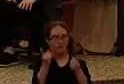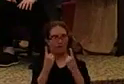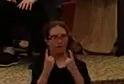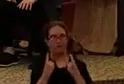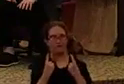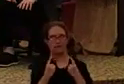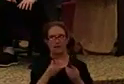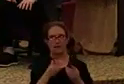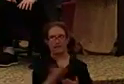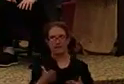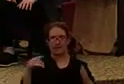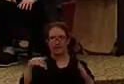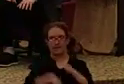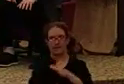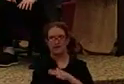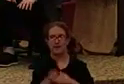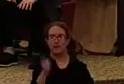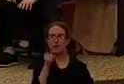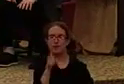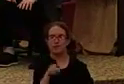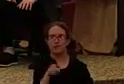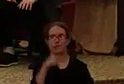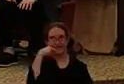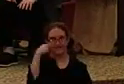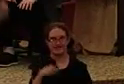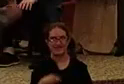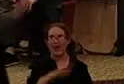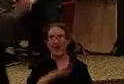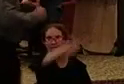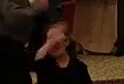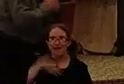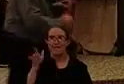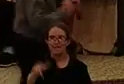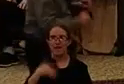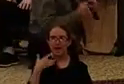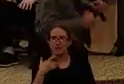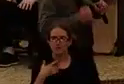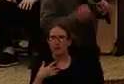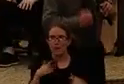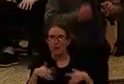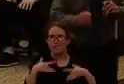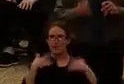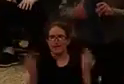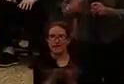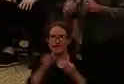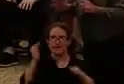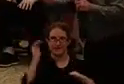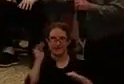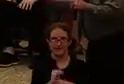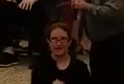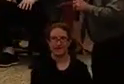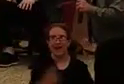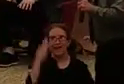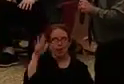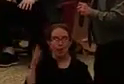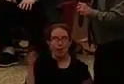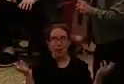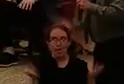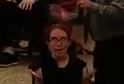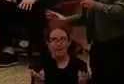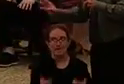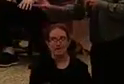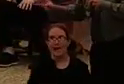up, there's something on the inside of you that says, I've never felt what I'm feeling here tonight. I don't know what this